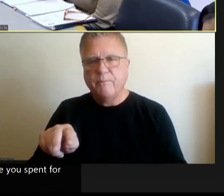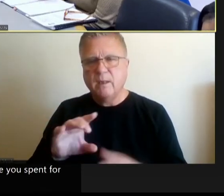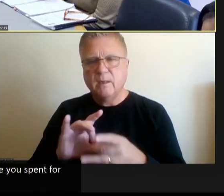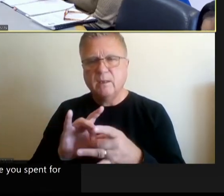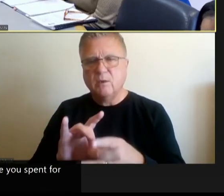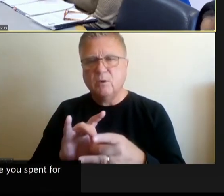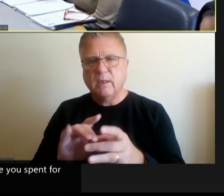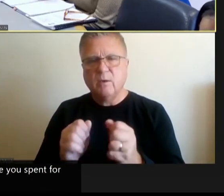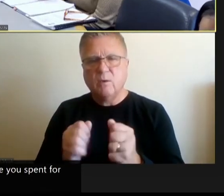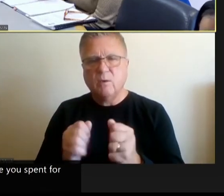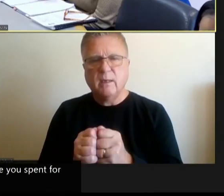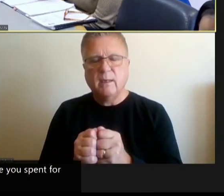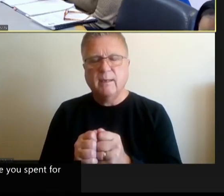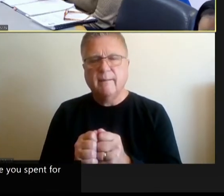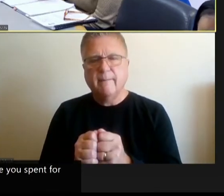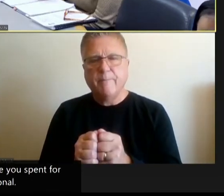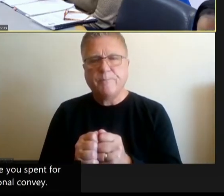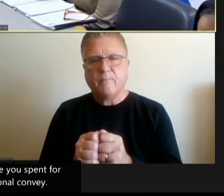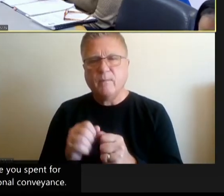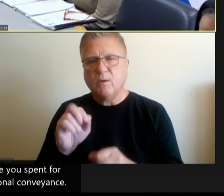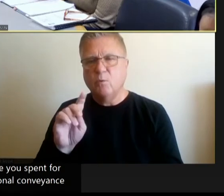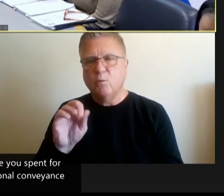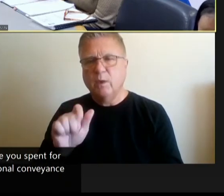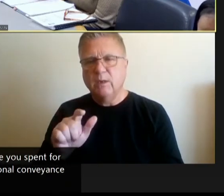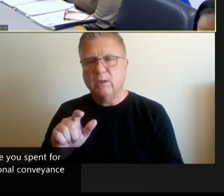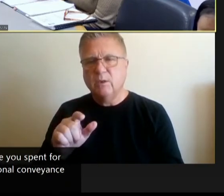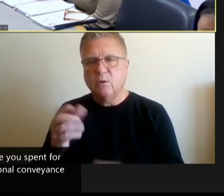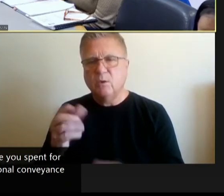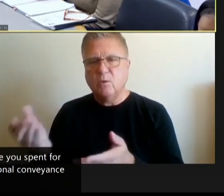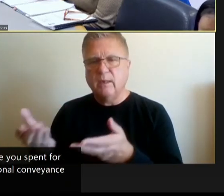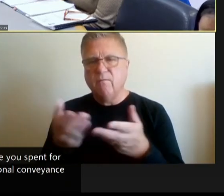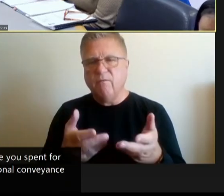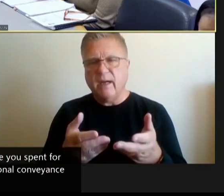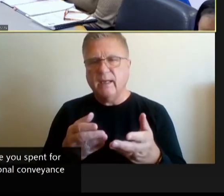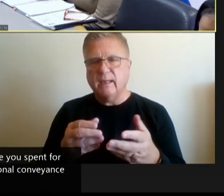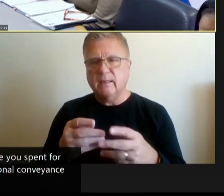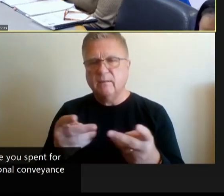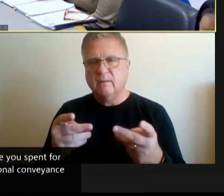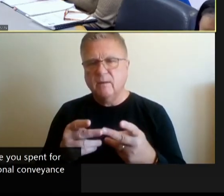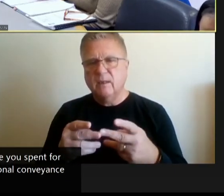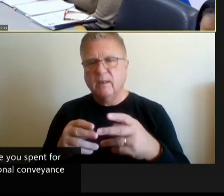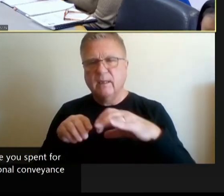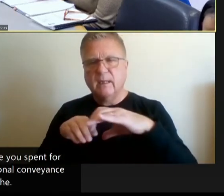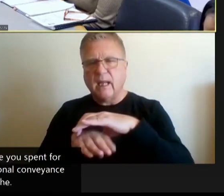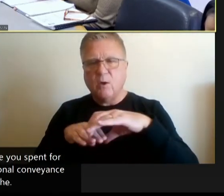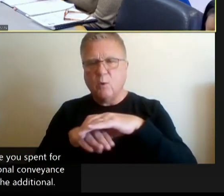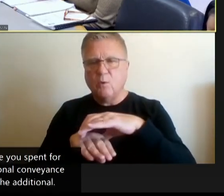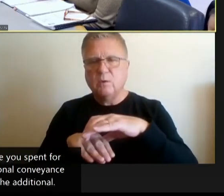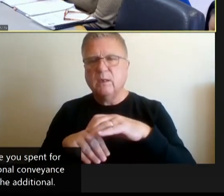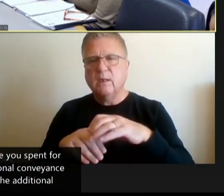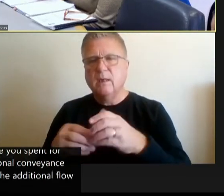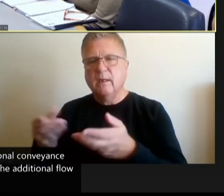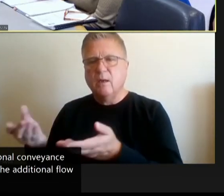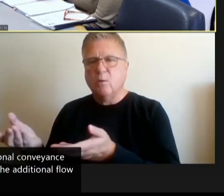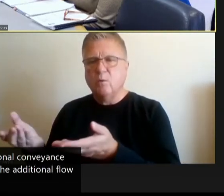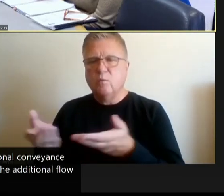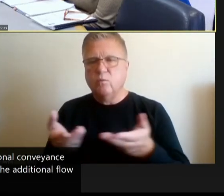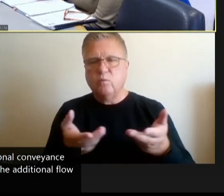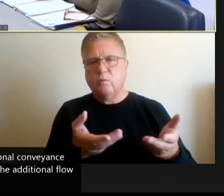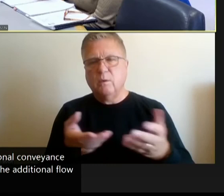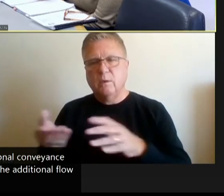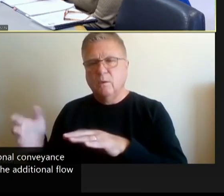the regional conveyance facilities, the tunnels that will convey the additional flow to the treatment plant.